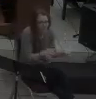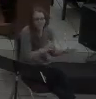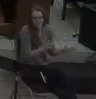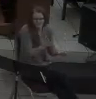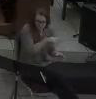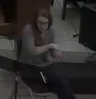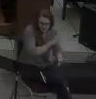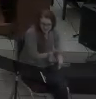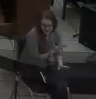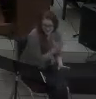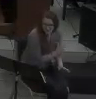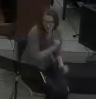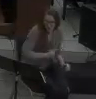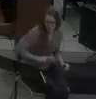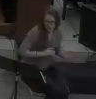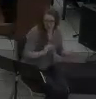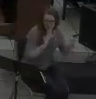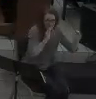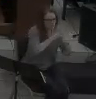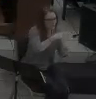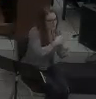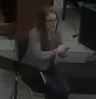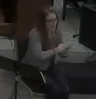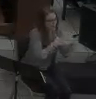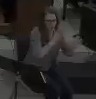I lift your name on high."